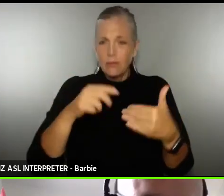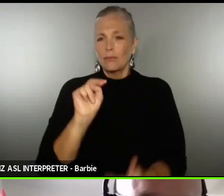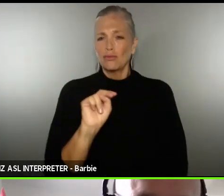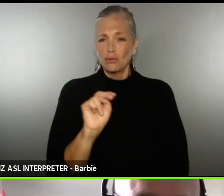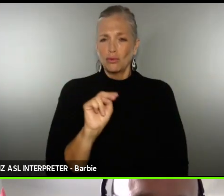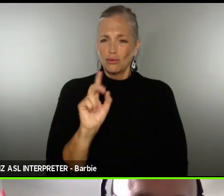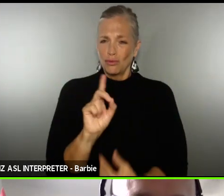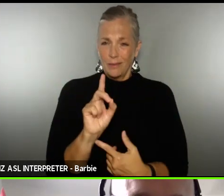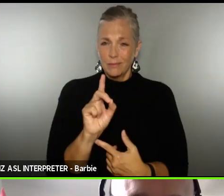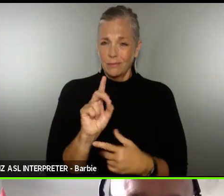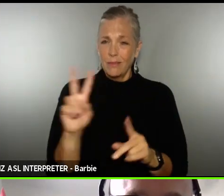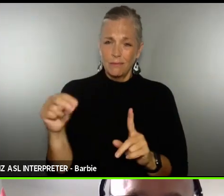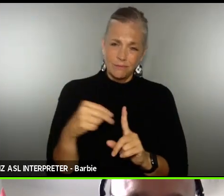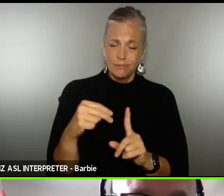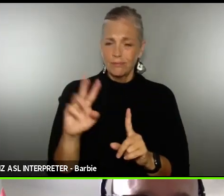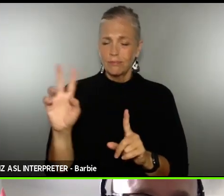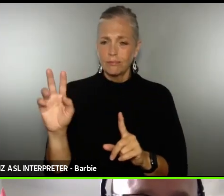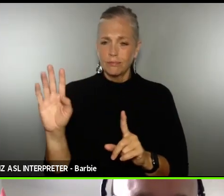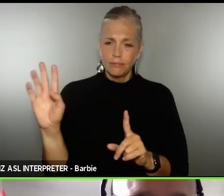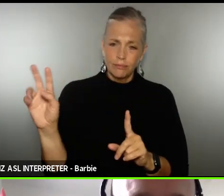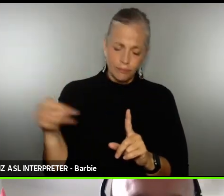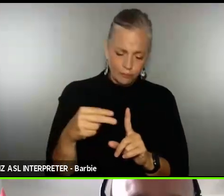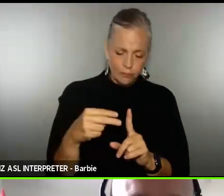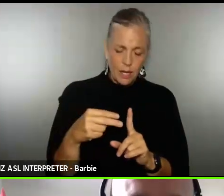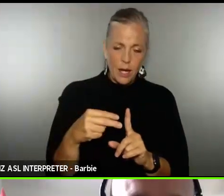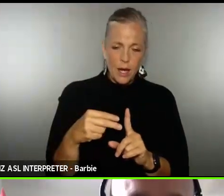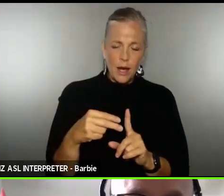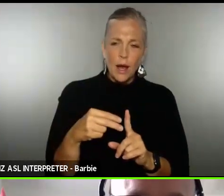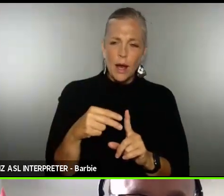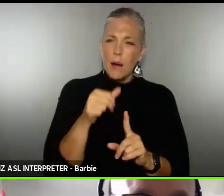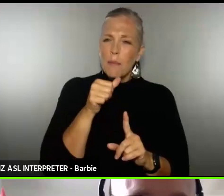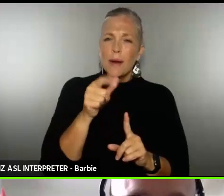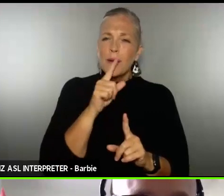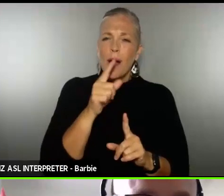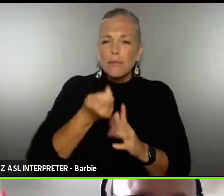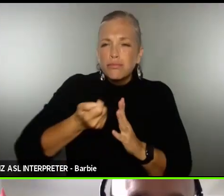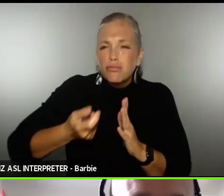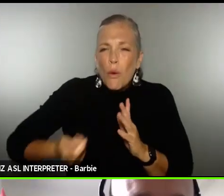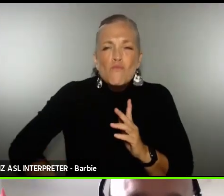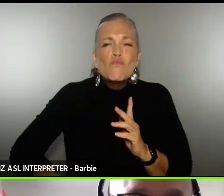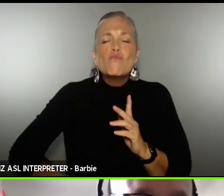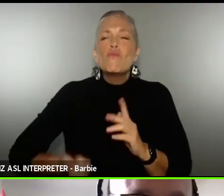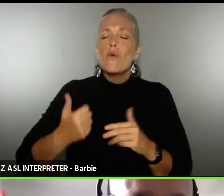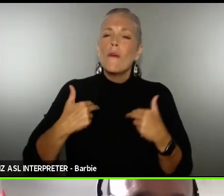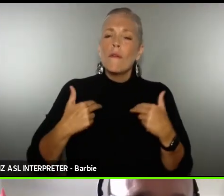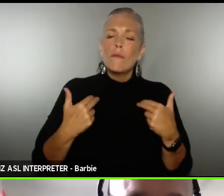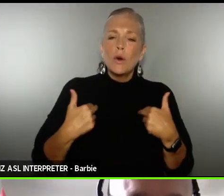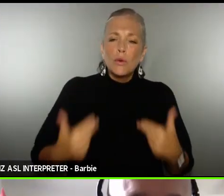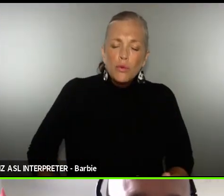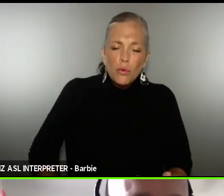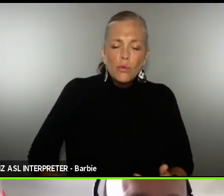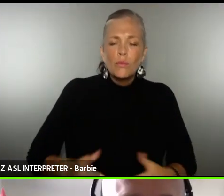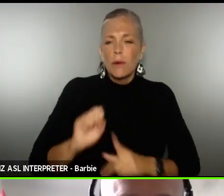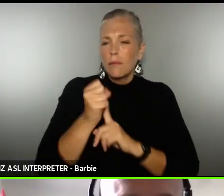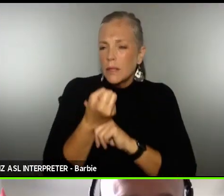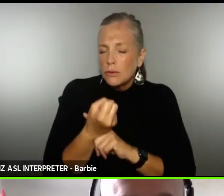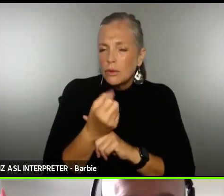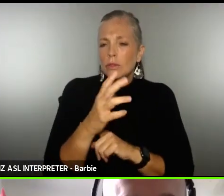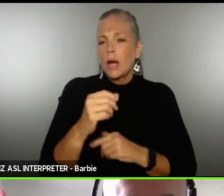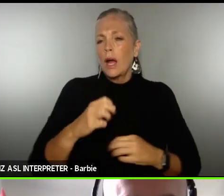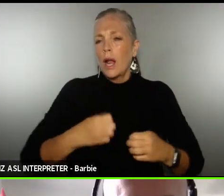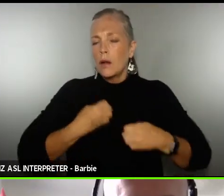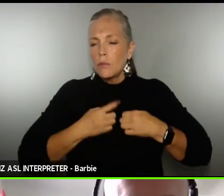without reducing the emotional truths and human condition of all characters, whether they be on the